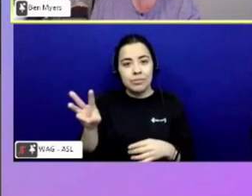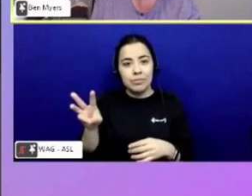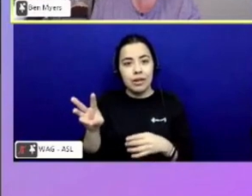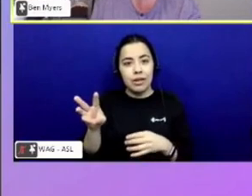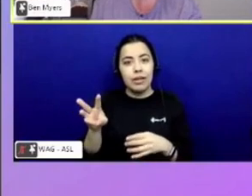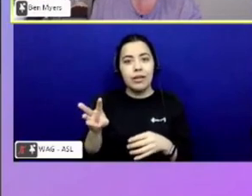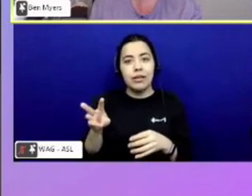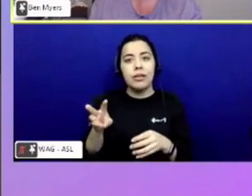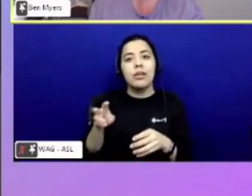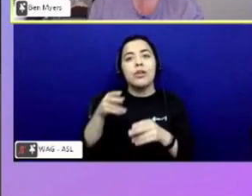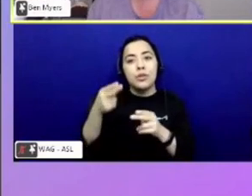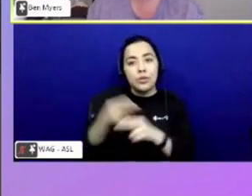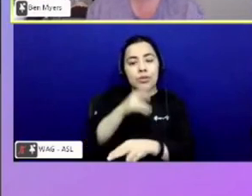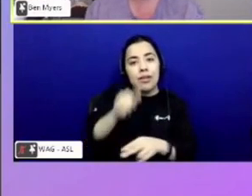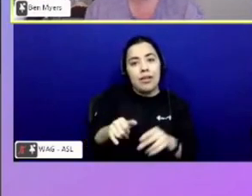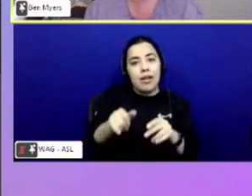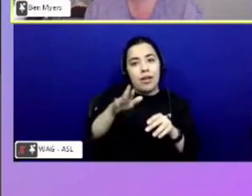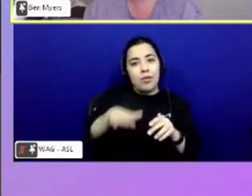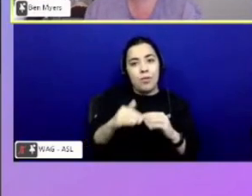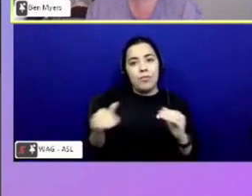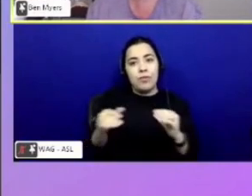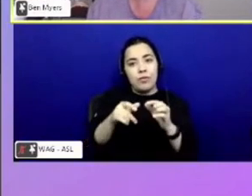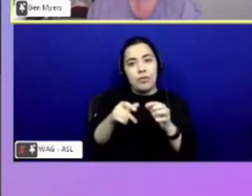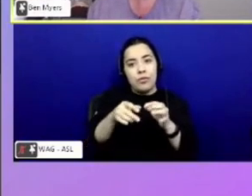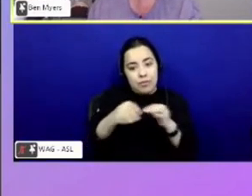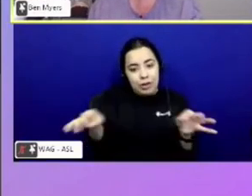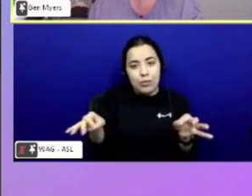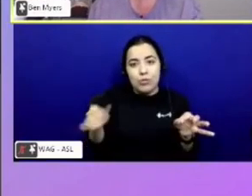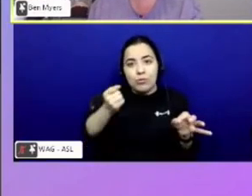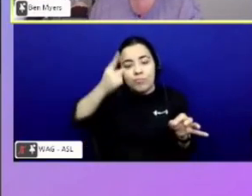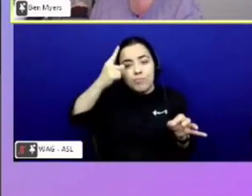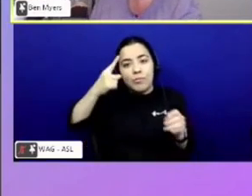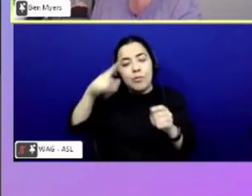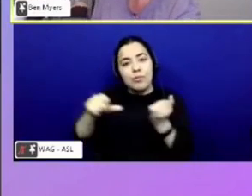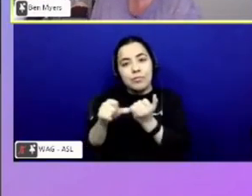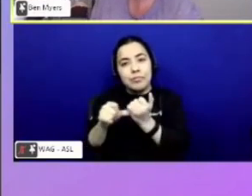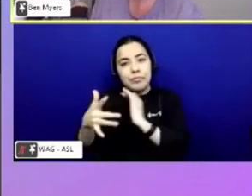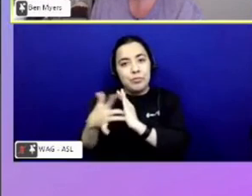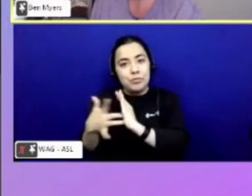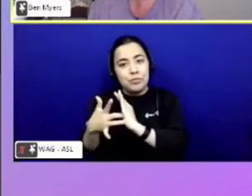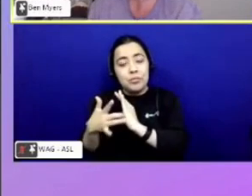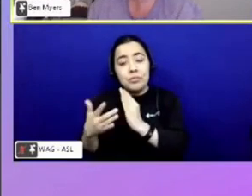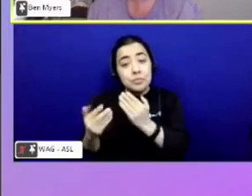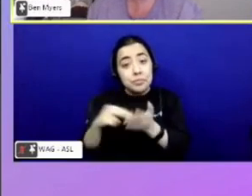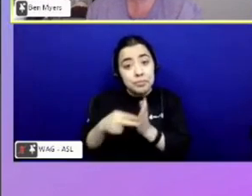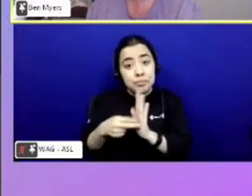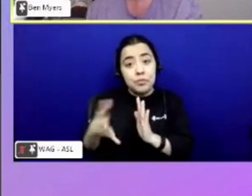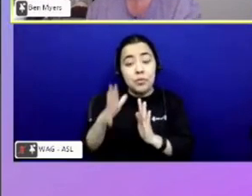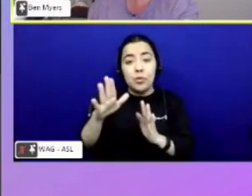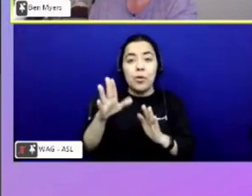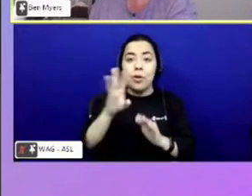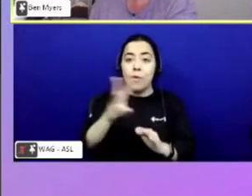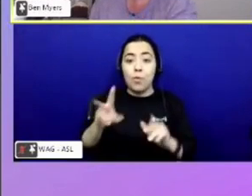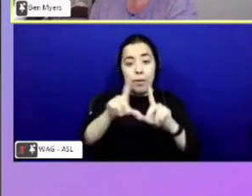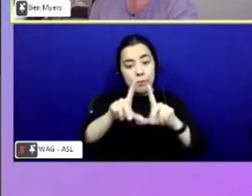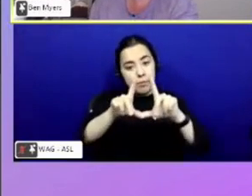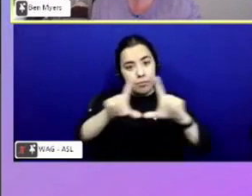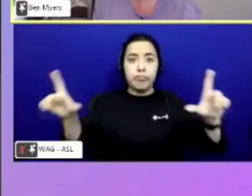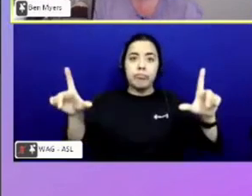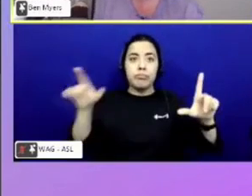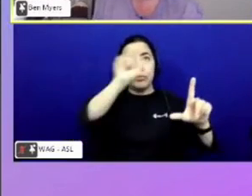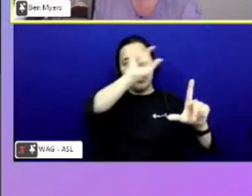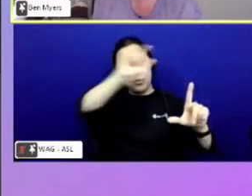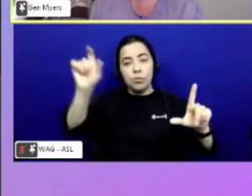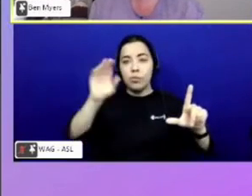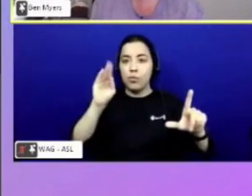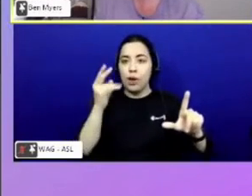that assistive technologies can understand. So your browser receives a web page. It